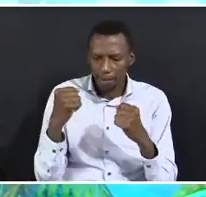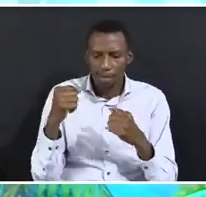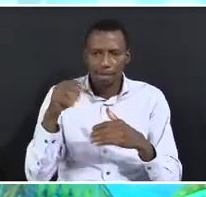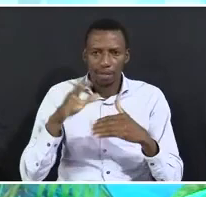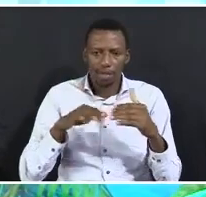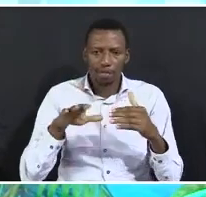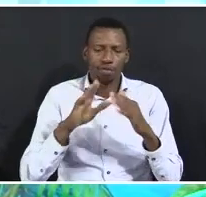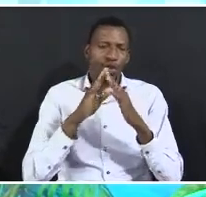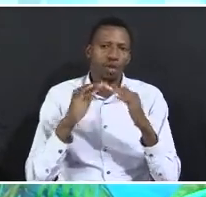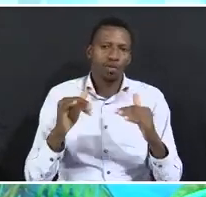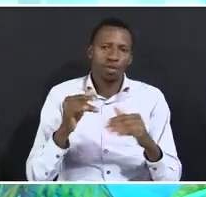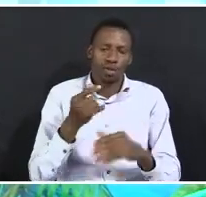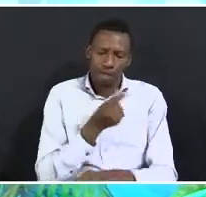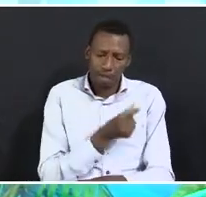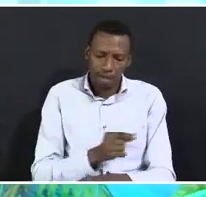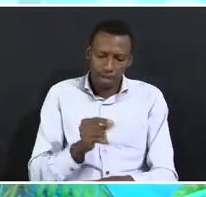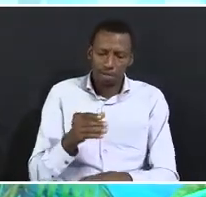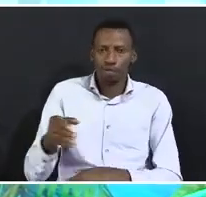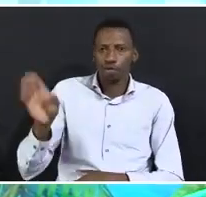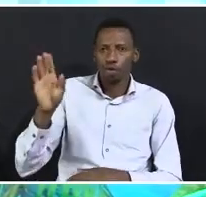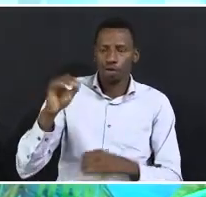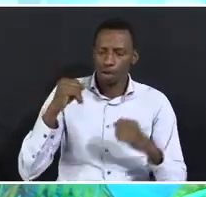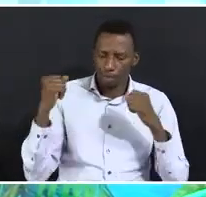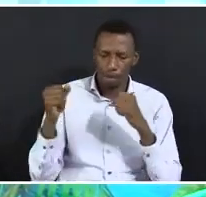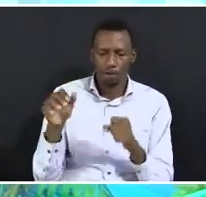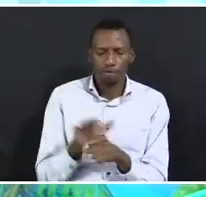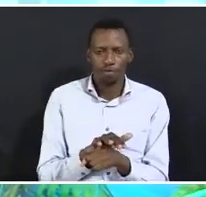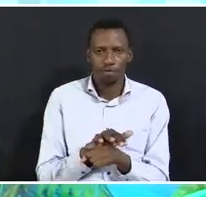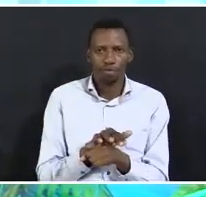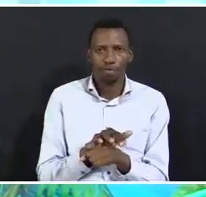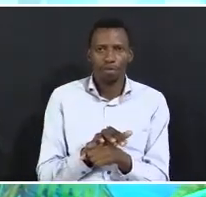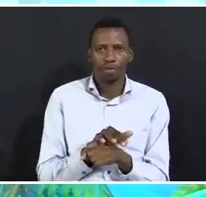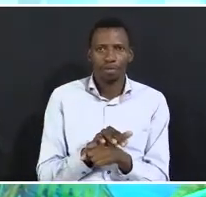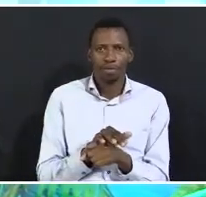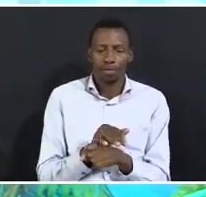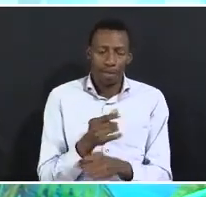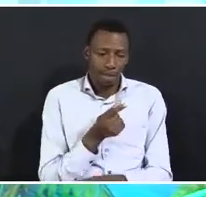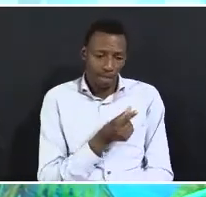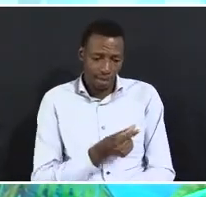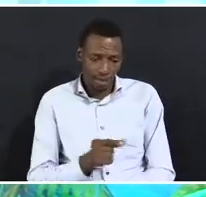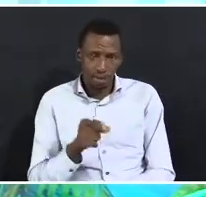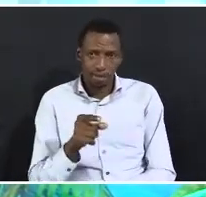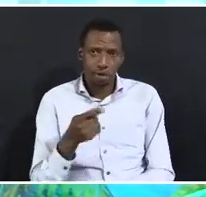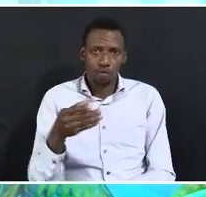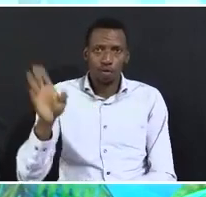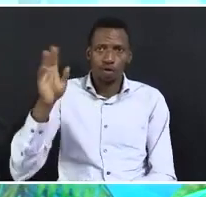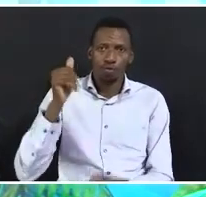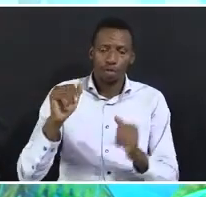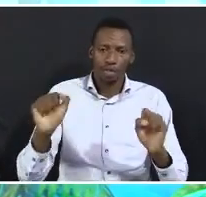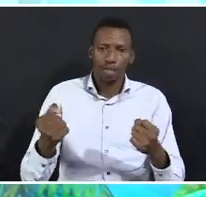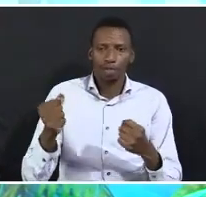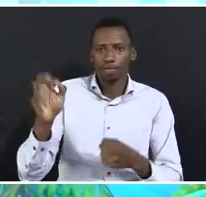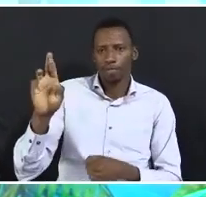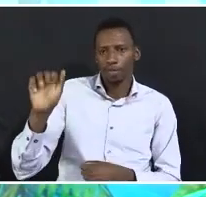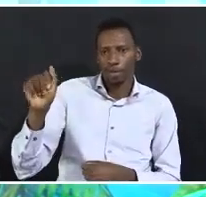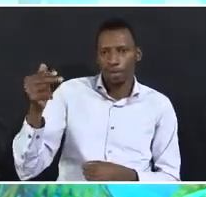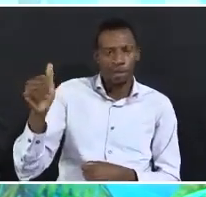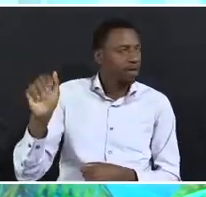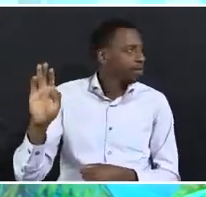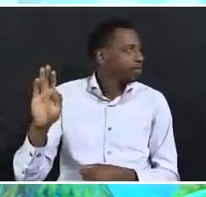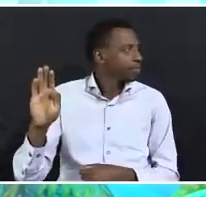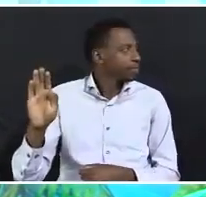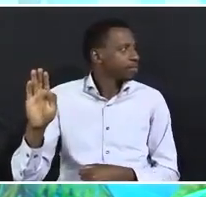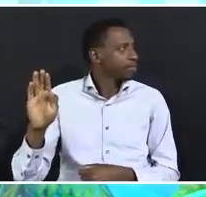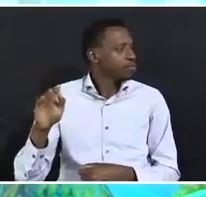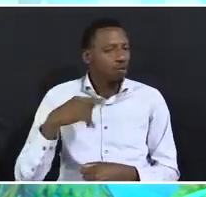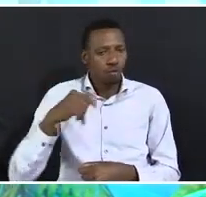Grace of God is powerful. It is grace that saved Rahab the harlot. It is grace that called